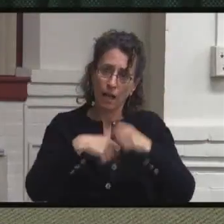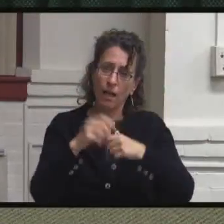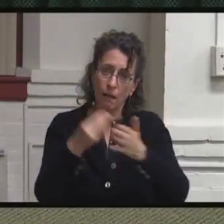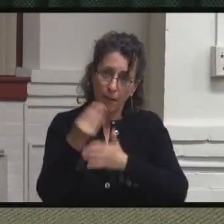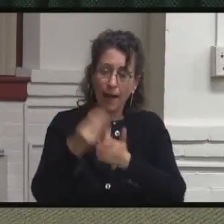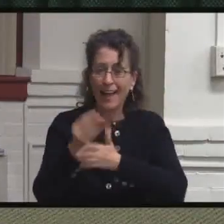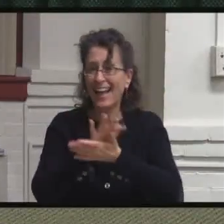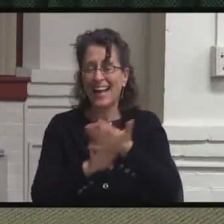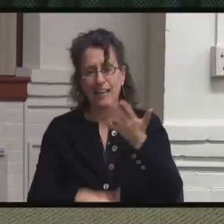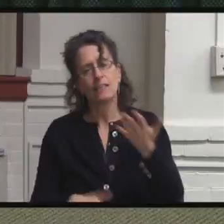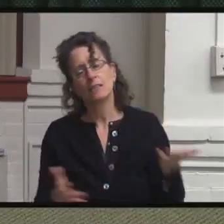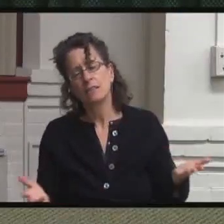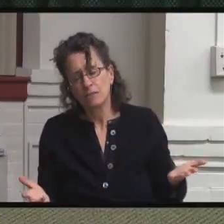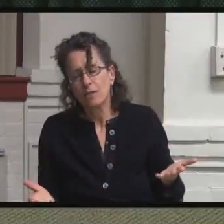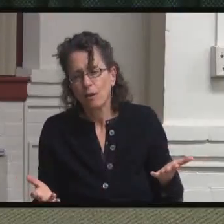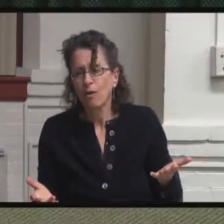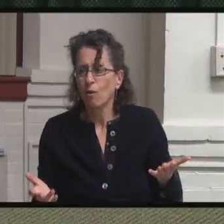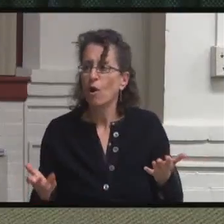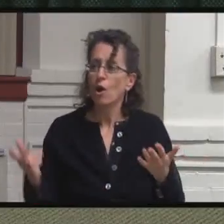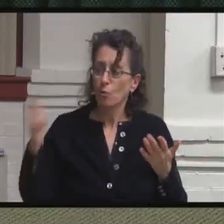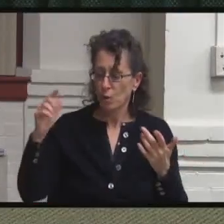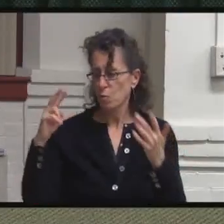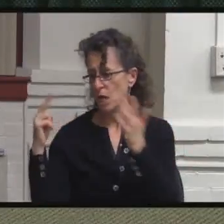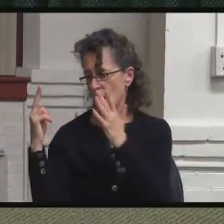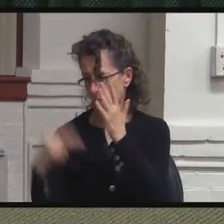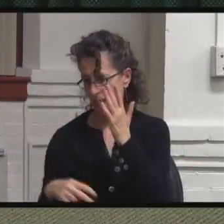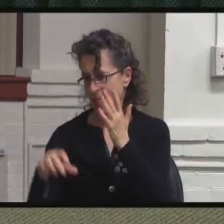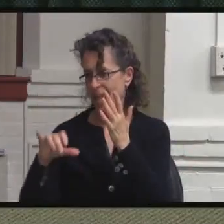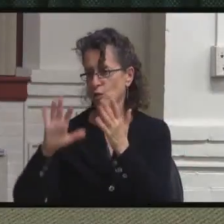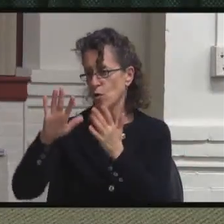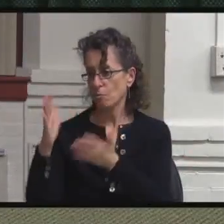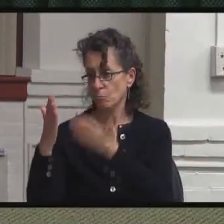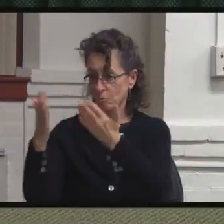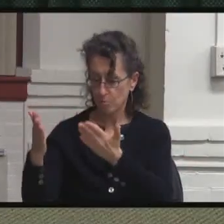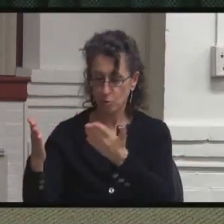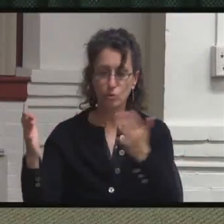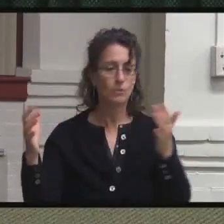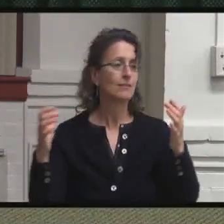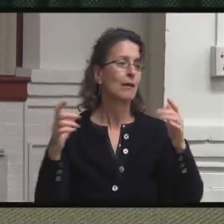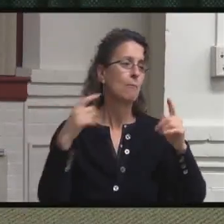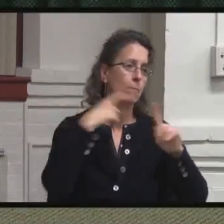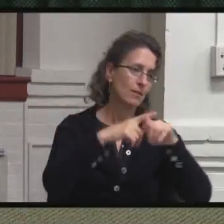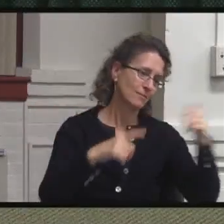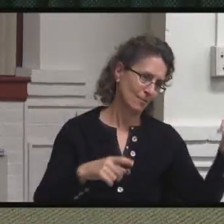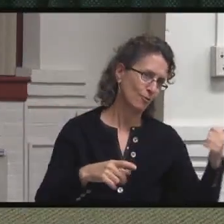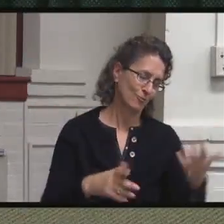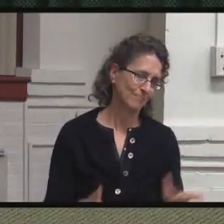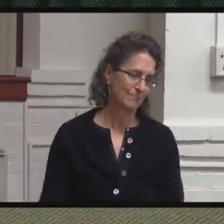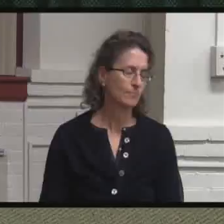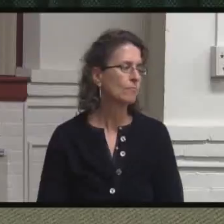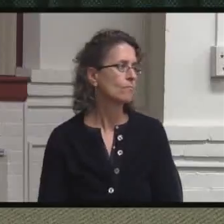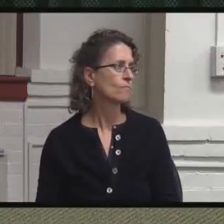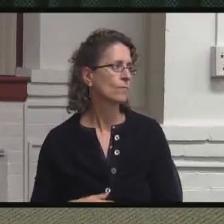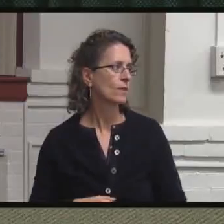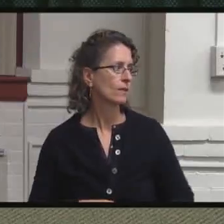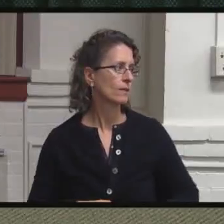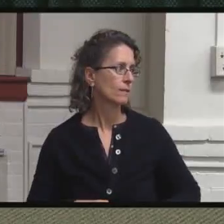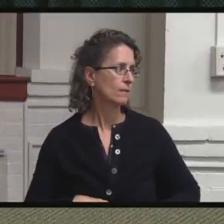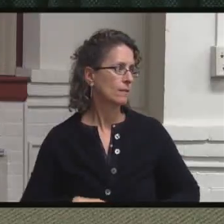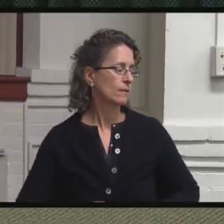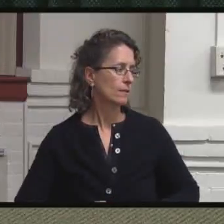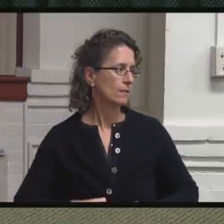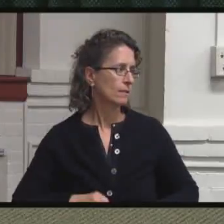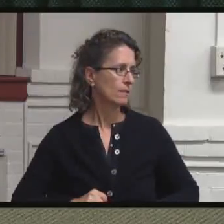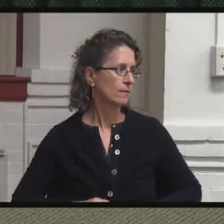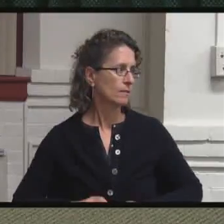faces, and so we'll consider these along with everything else, but we absolutely ask for them. Donna? And I would also add to that it would